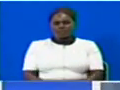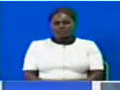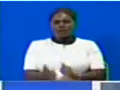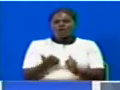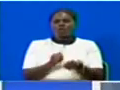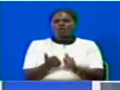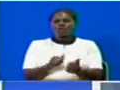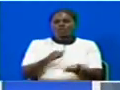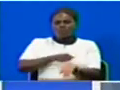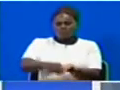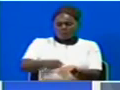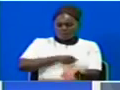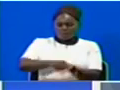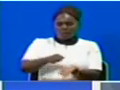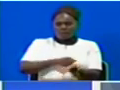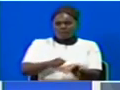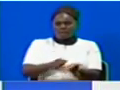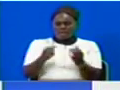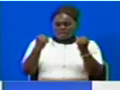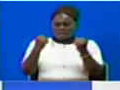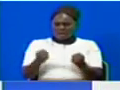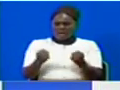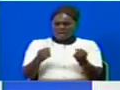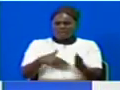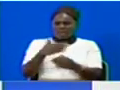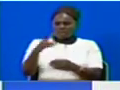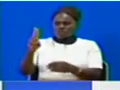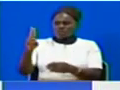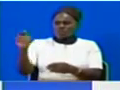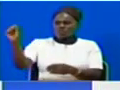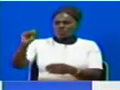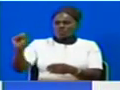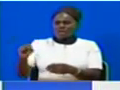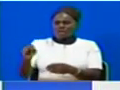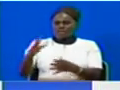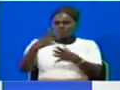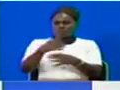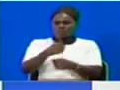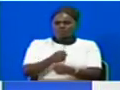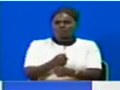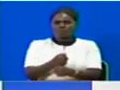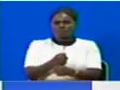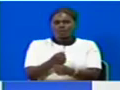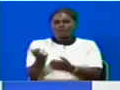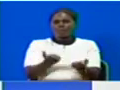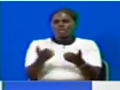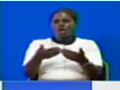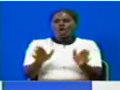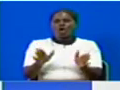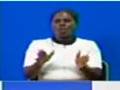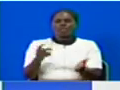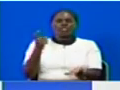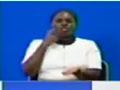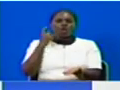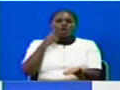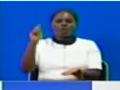Competition in the printing value chain is set to stiffen after the entry of a US-based leading ink and toner retailer opened shop in Kenya. The